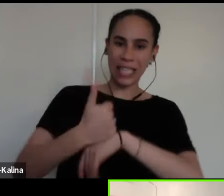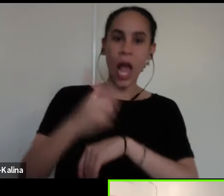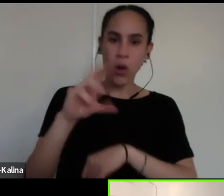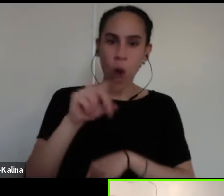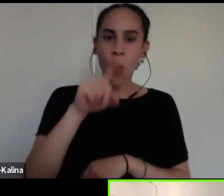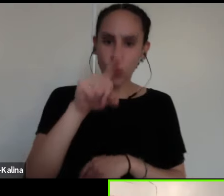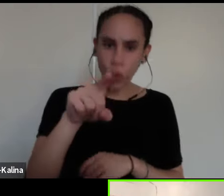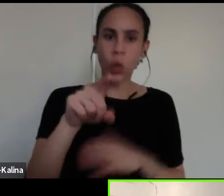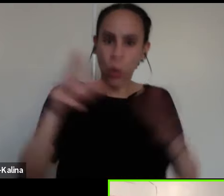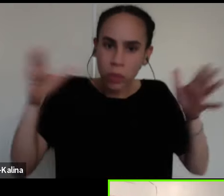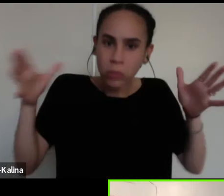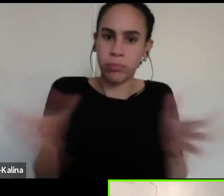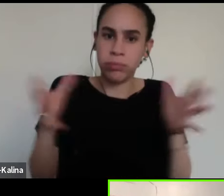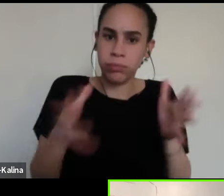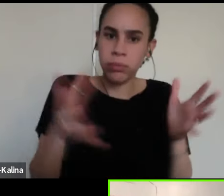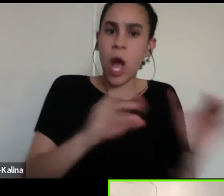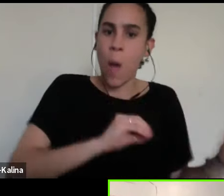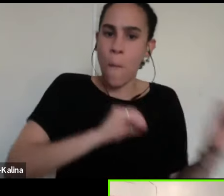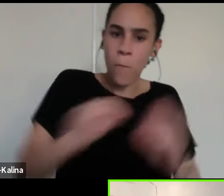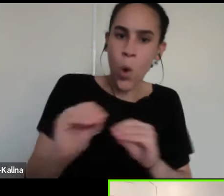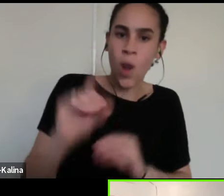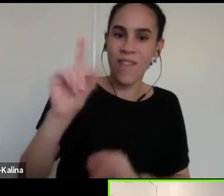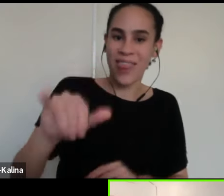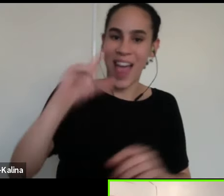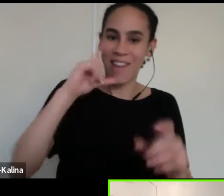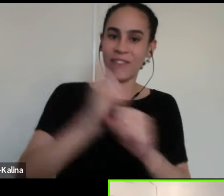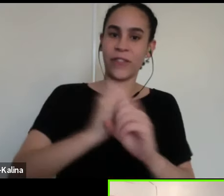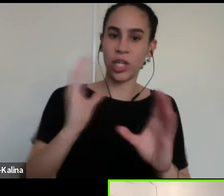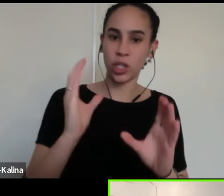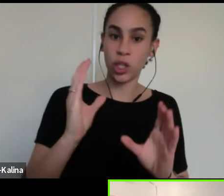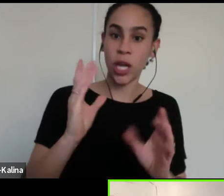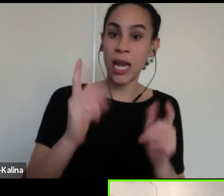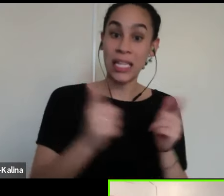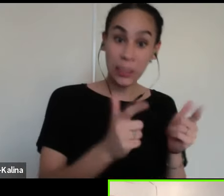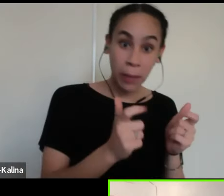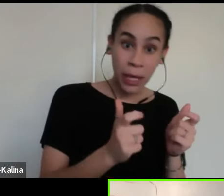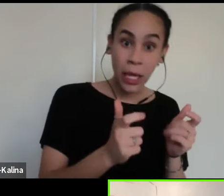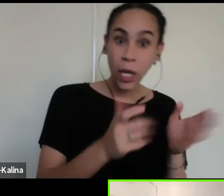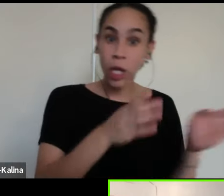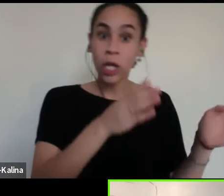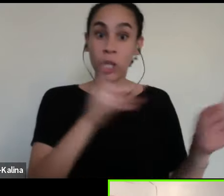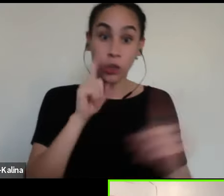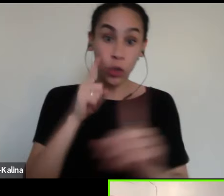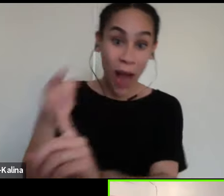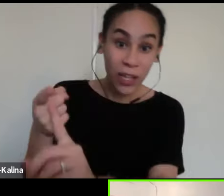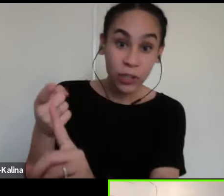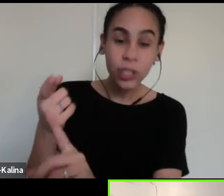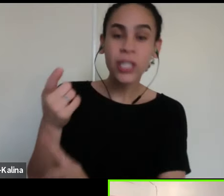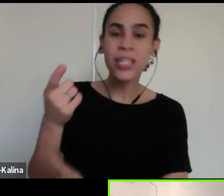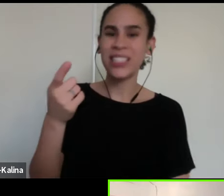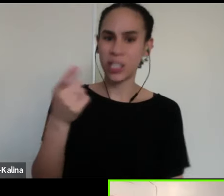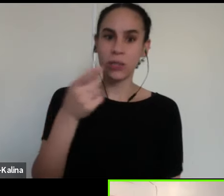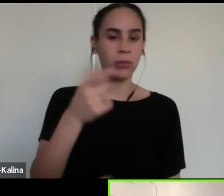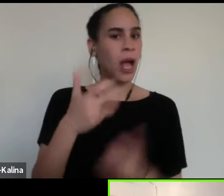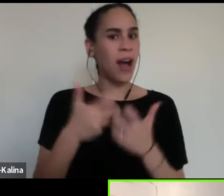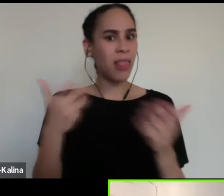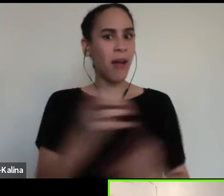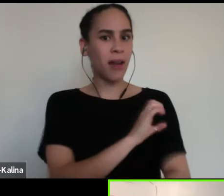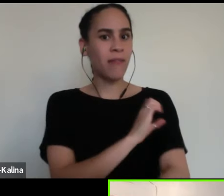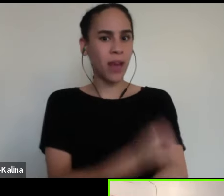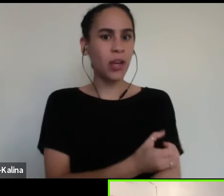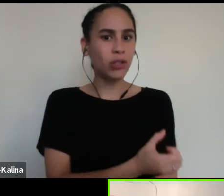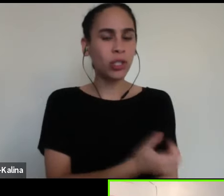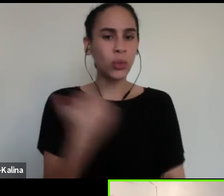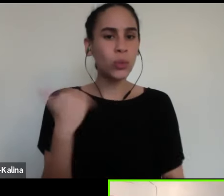is a speed and a direction anywhere, you're the person who's generating that, which requires a ton of energy. And I think